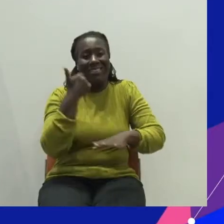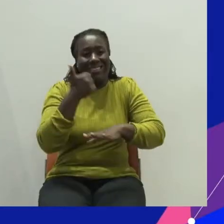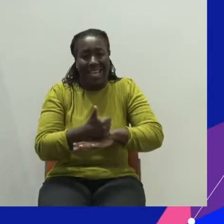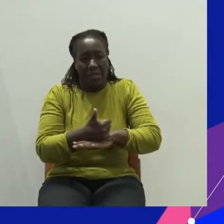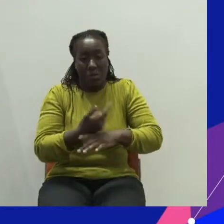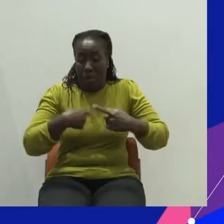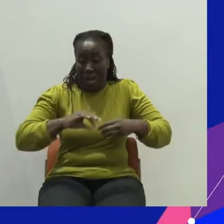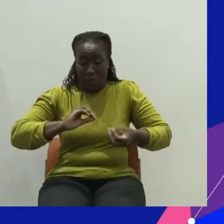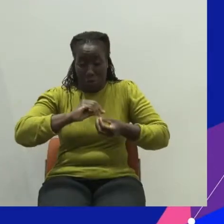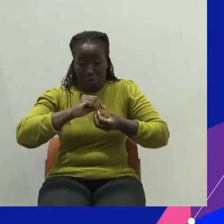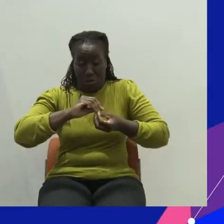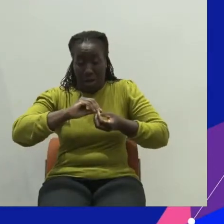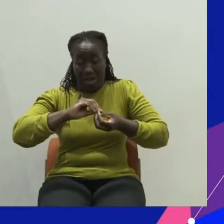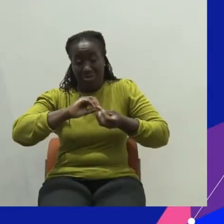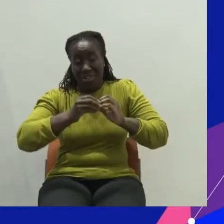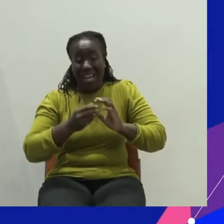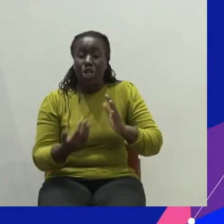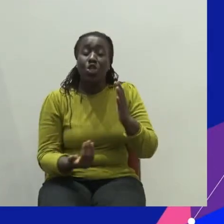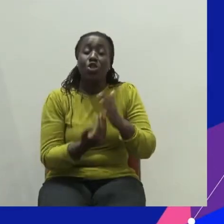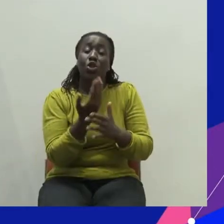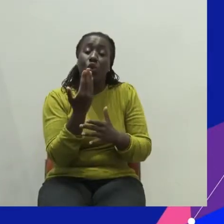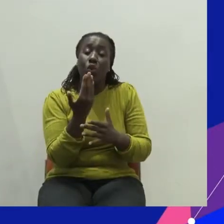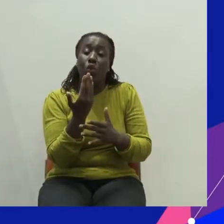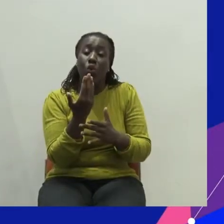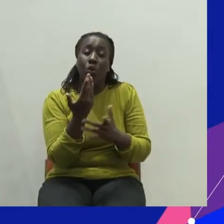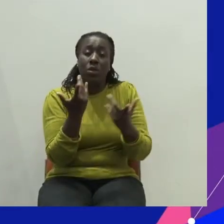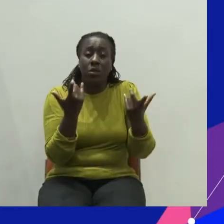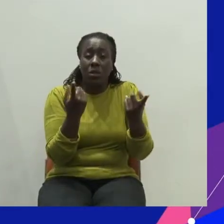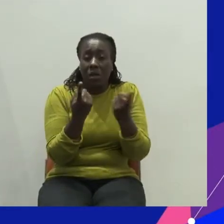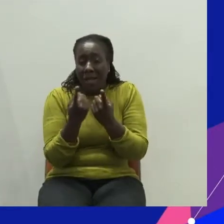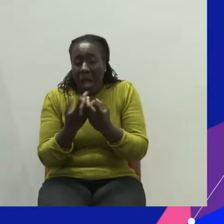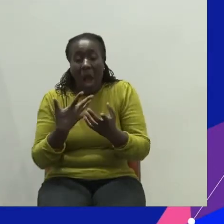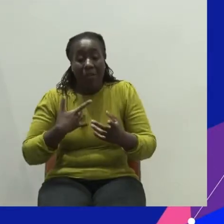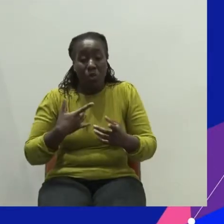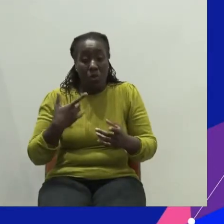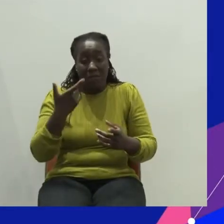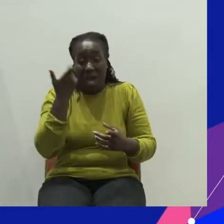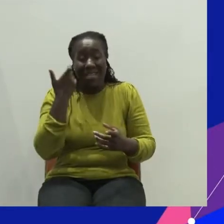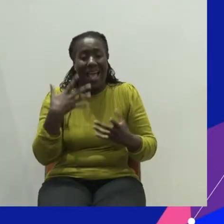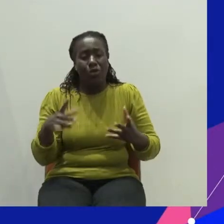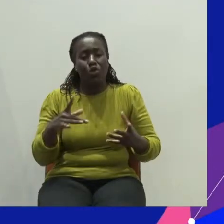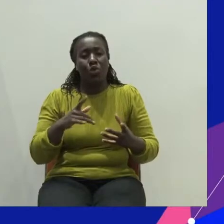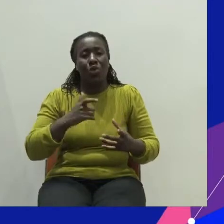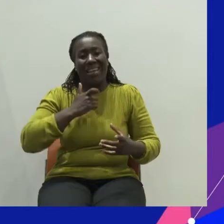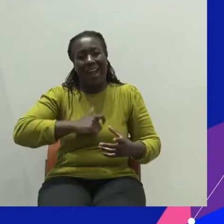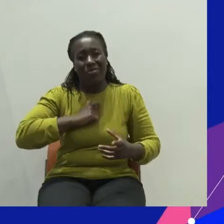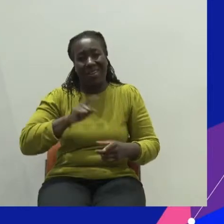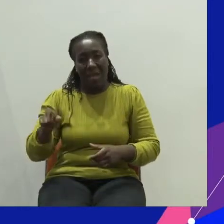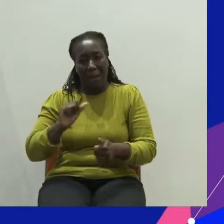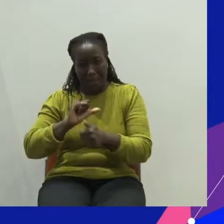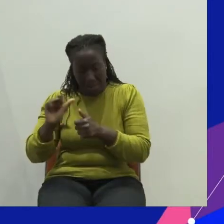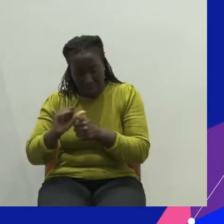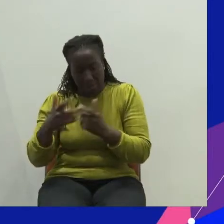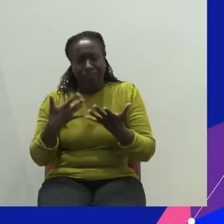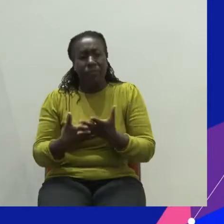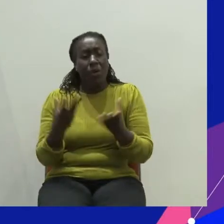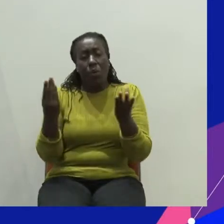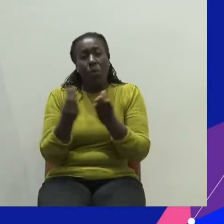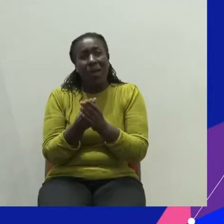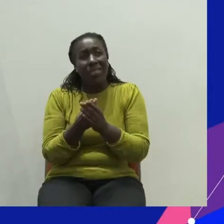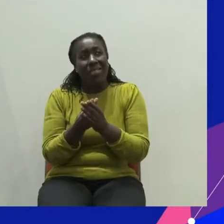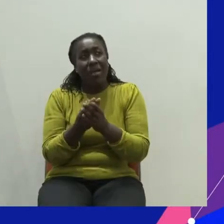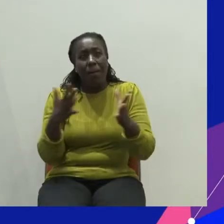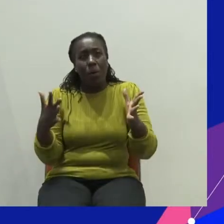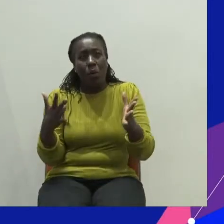new processes. We're gonna have to learn how to better characterize them and learn how to operate them and with greater